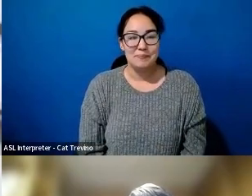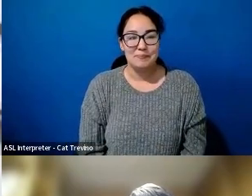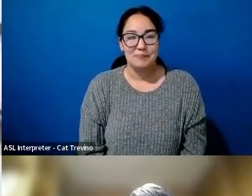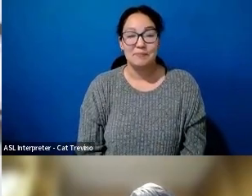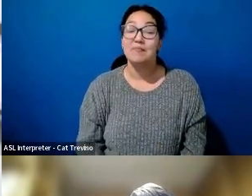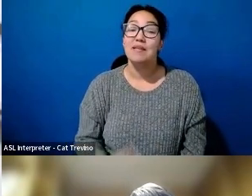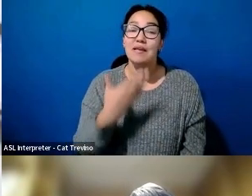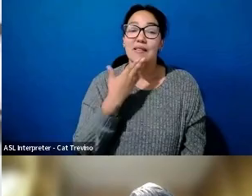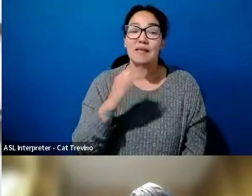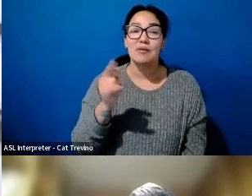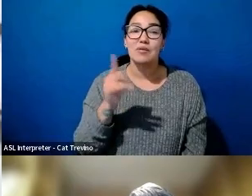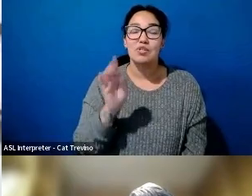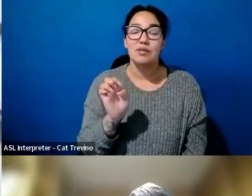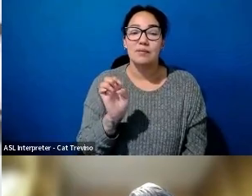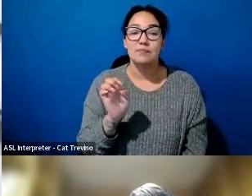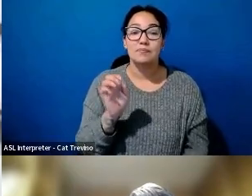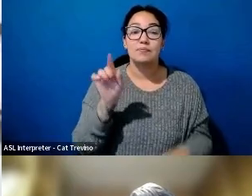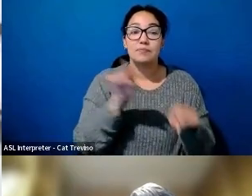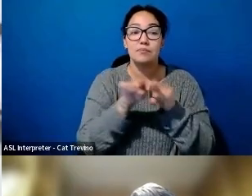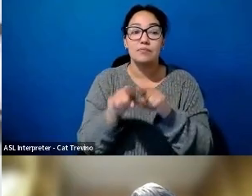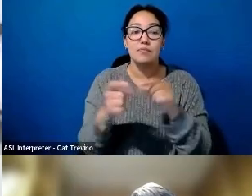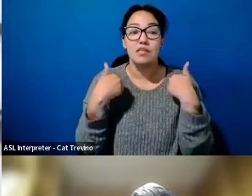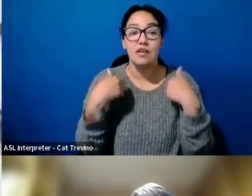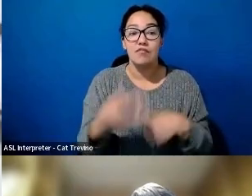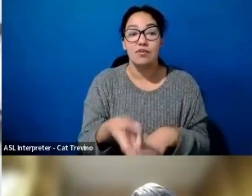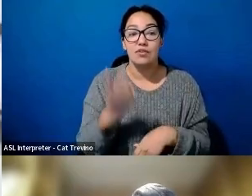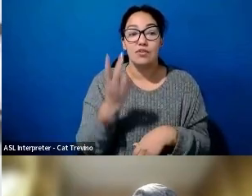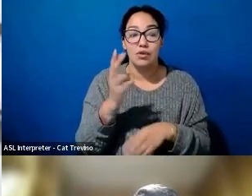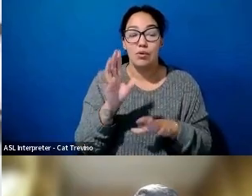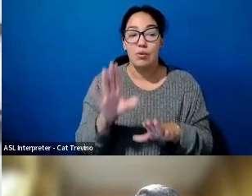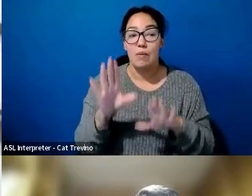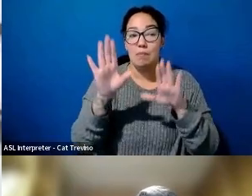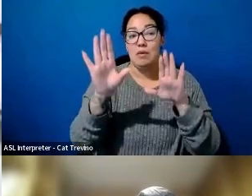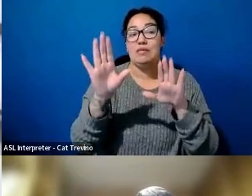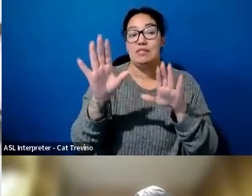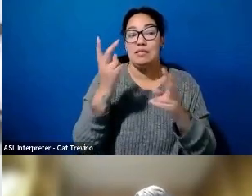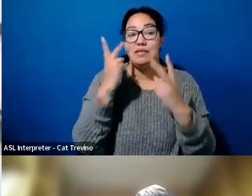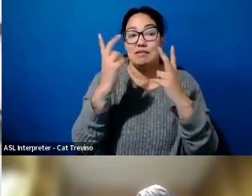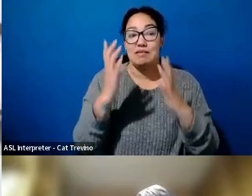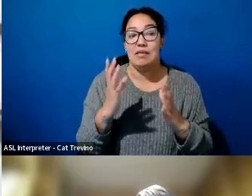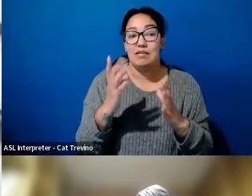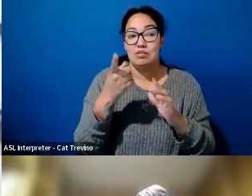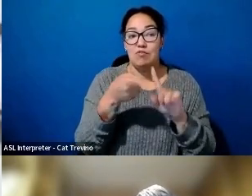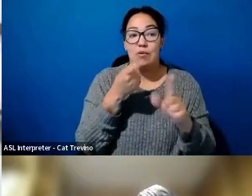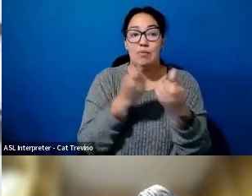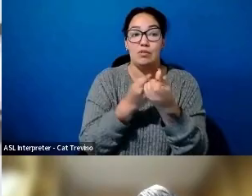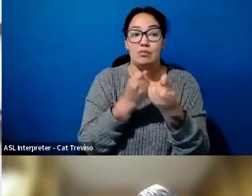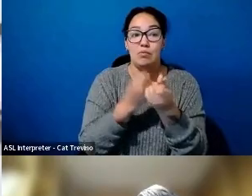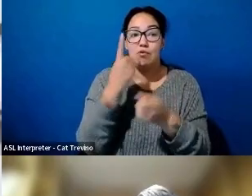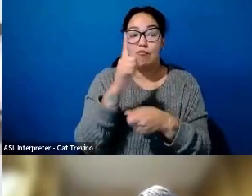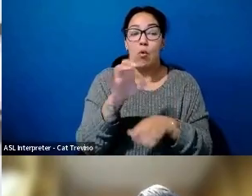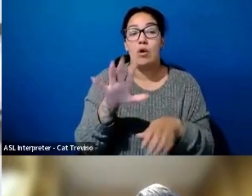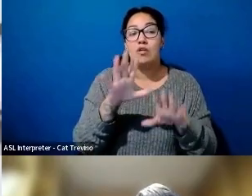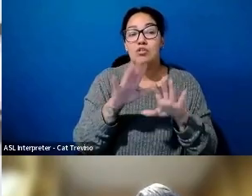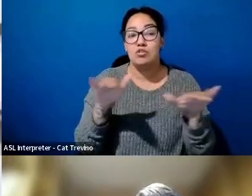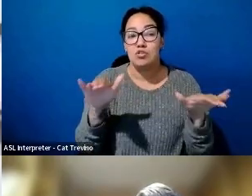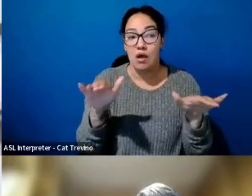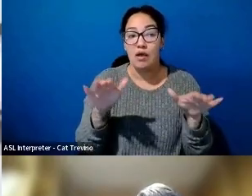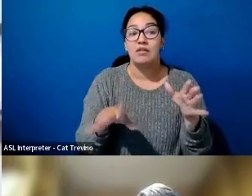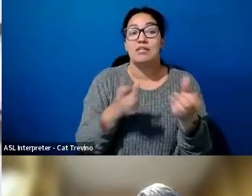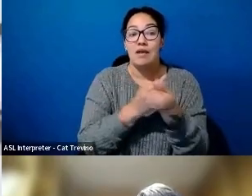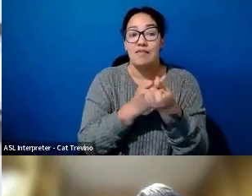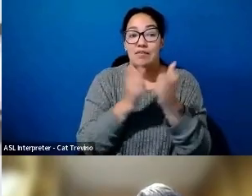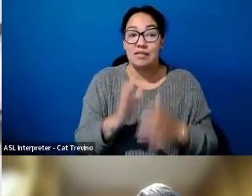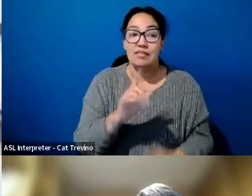Thanks, Jake. We also have two fabulous guest presenters from the Support Center for Child Advocates, Liz and